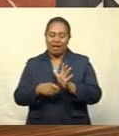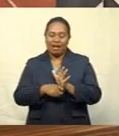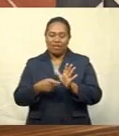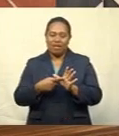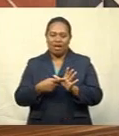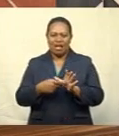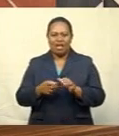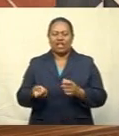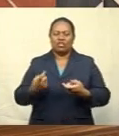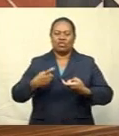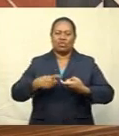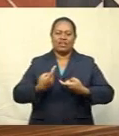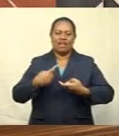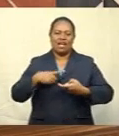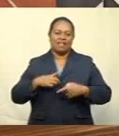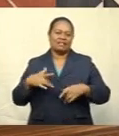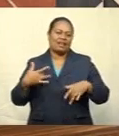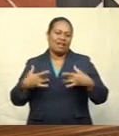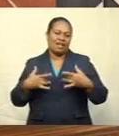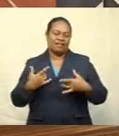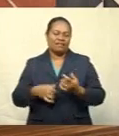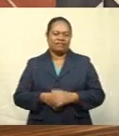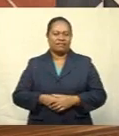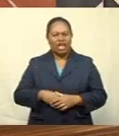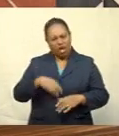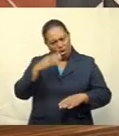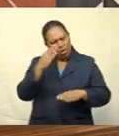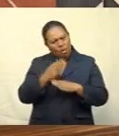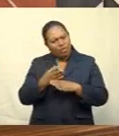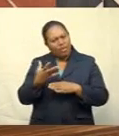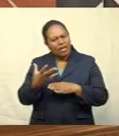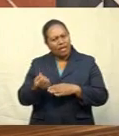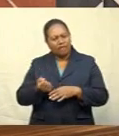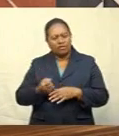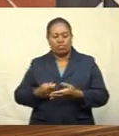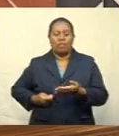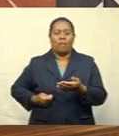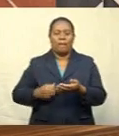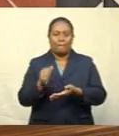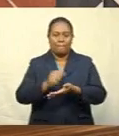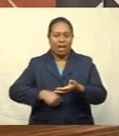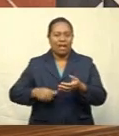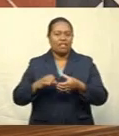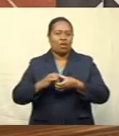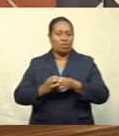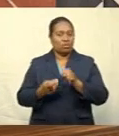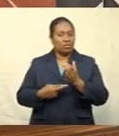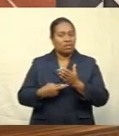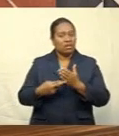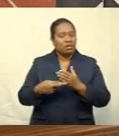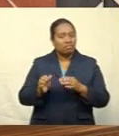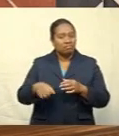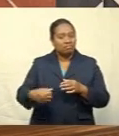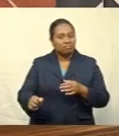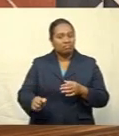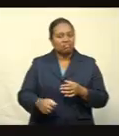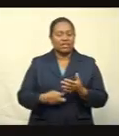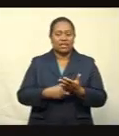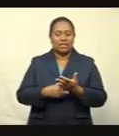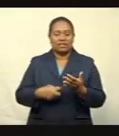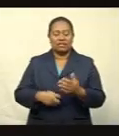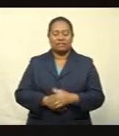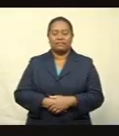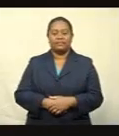from Laudala Bay. Kara, is there any hope for those of us who are yet to purchase tickets for the Coca-Cola games?